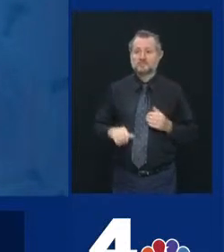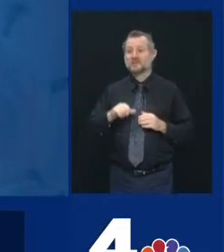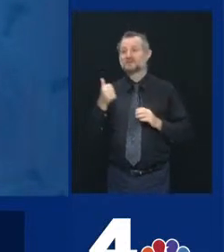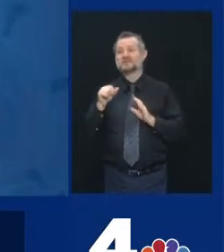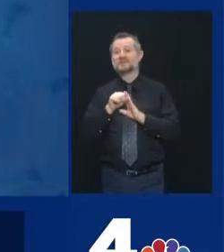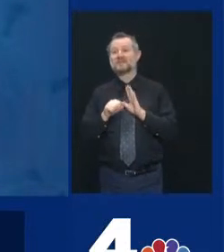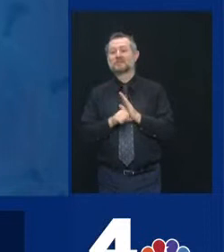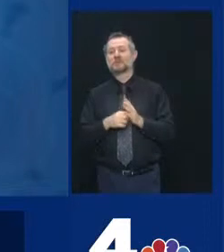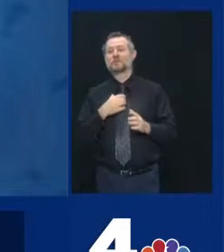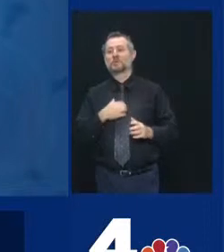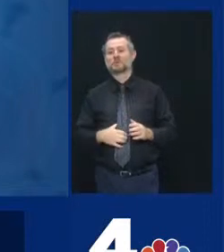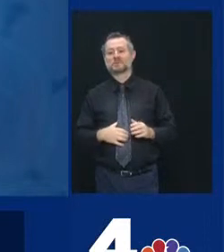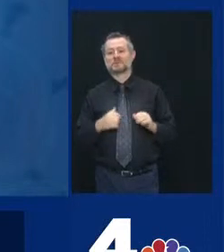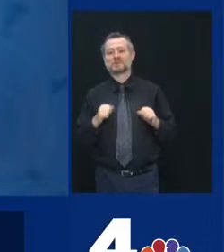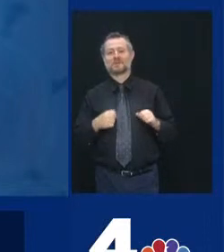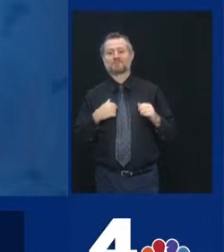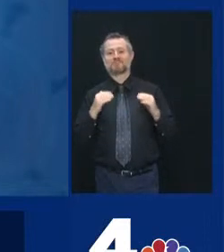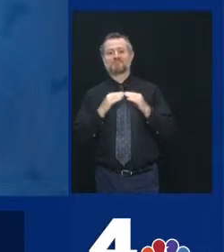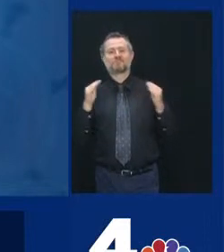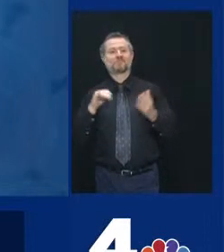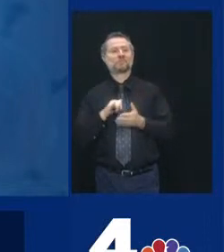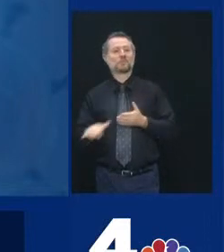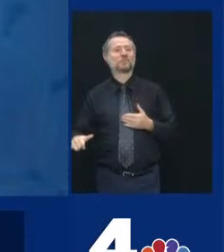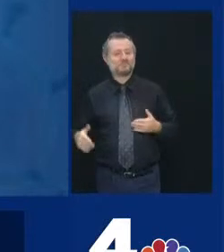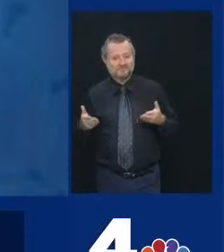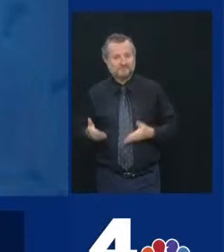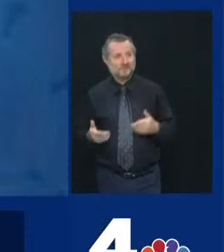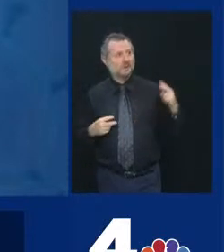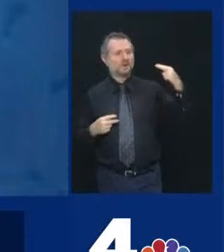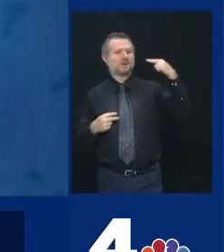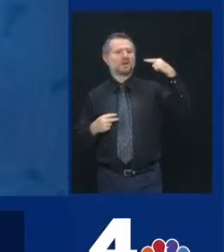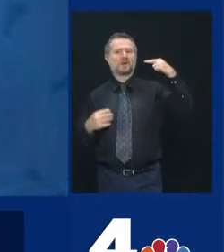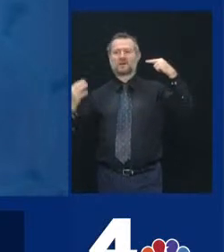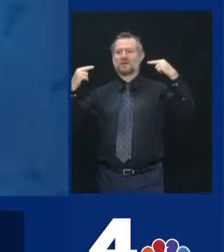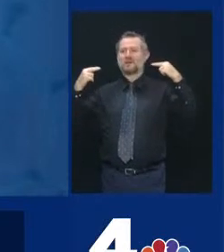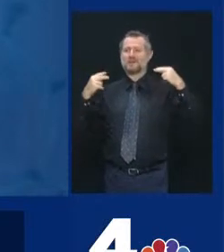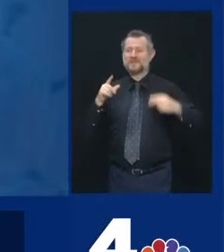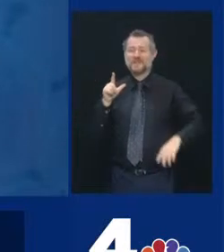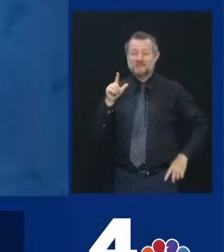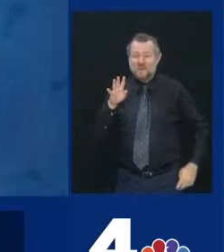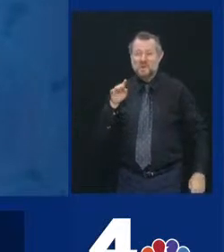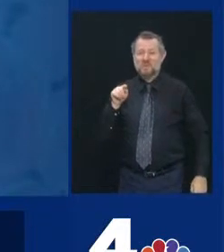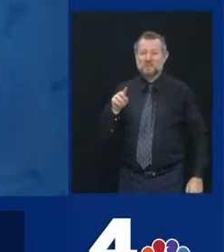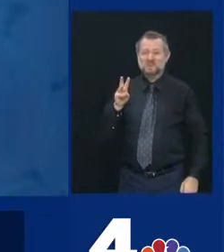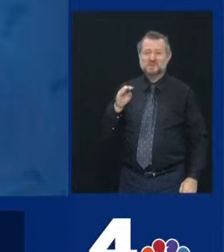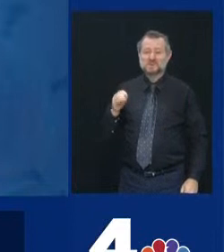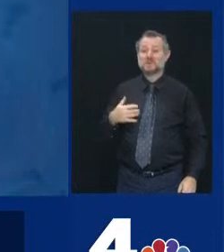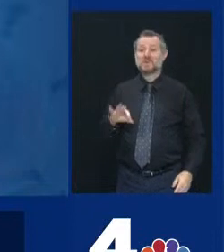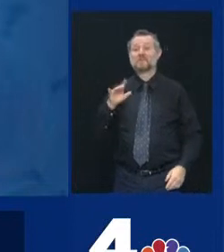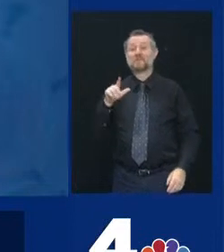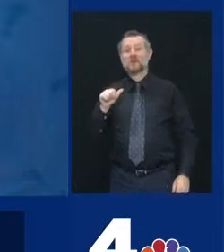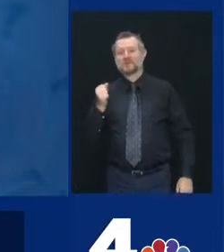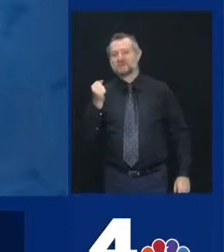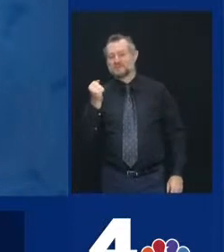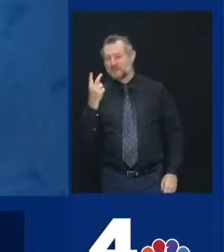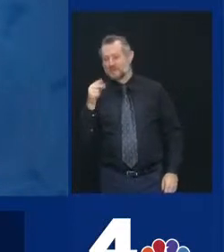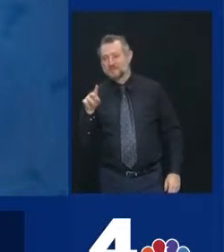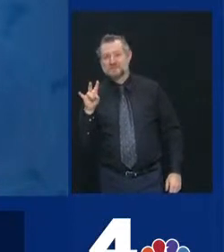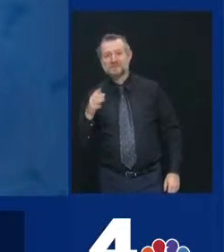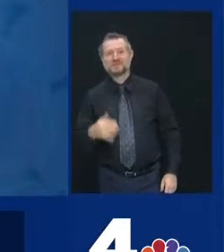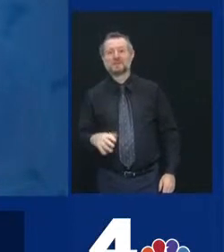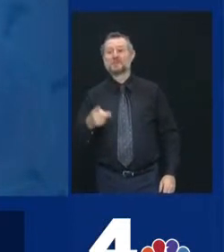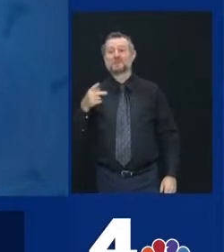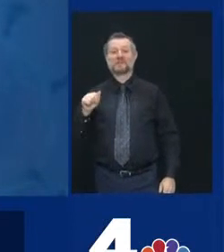die to be as low as we are. Wisconsin's at 24%. Florida's at 12%. Pennsylvania's at